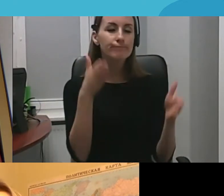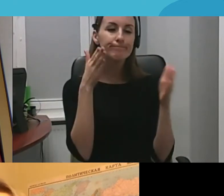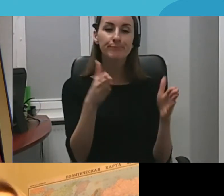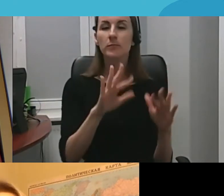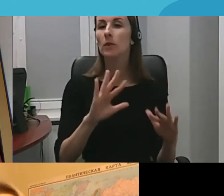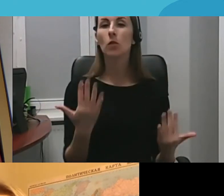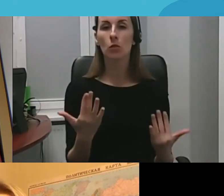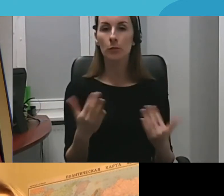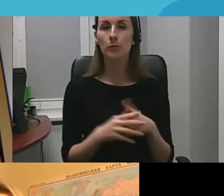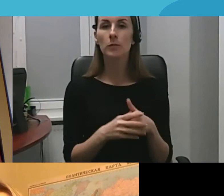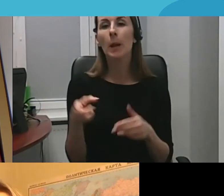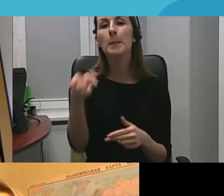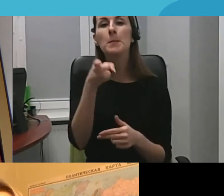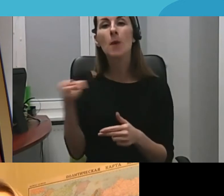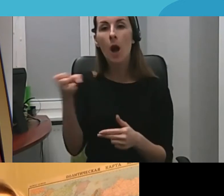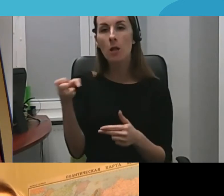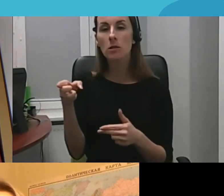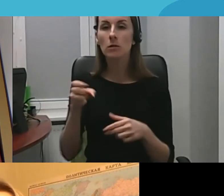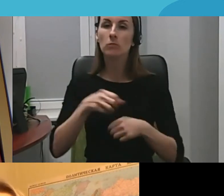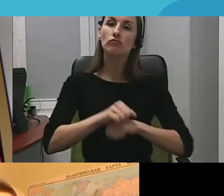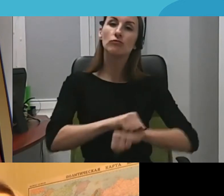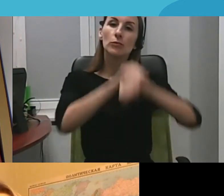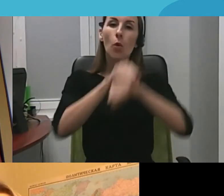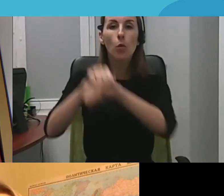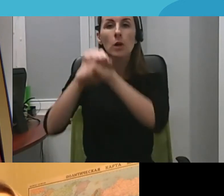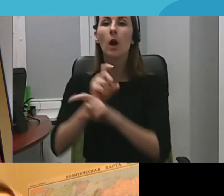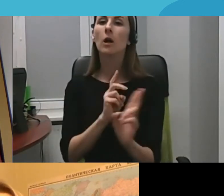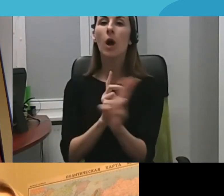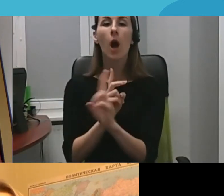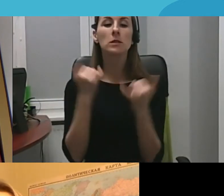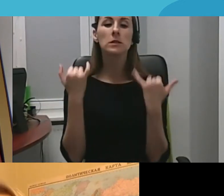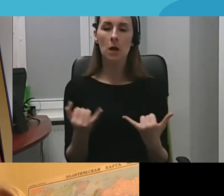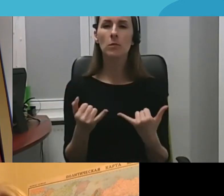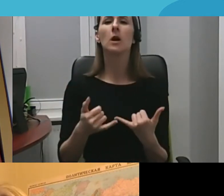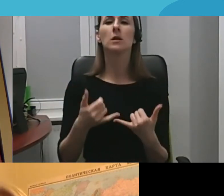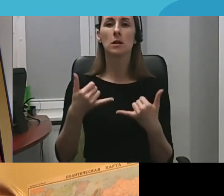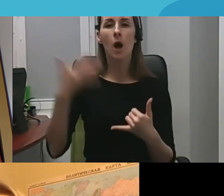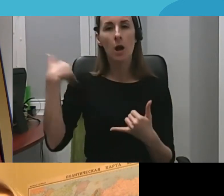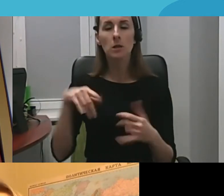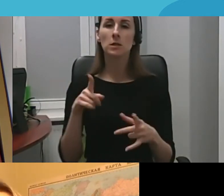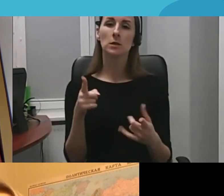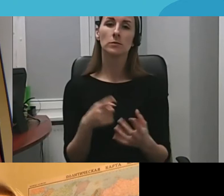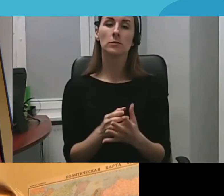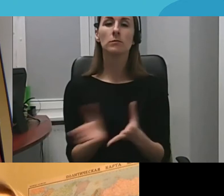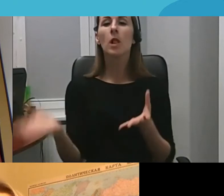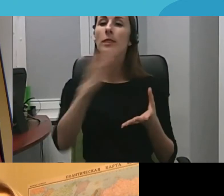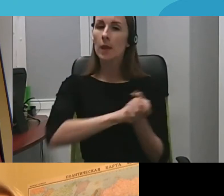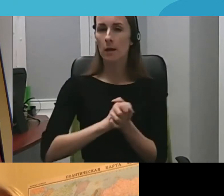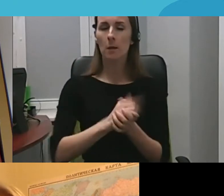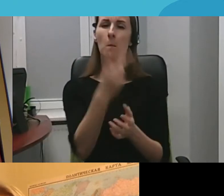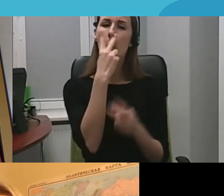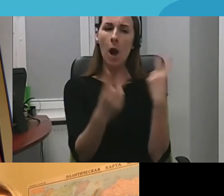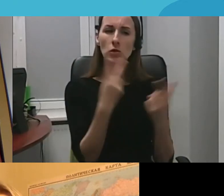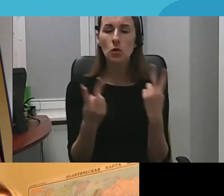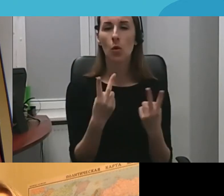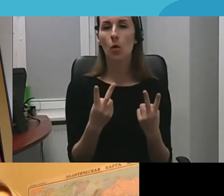I think that every day our authorities trying to push us for something violent, but we are, it's decision, and I'm happy that we are following